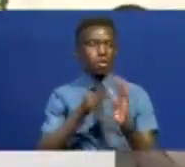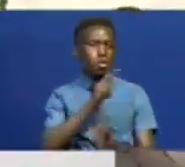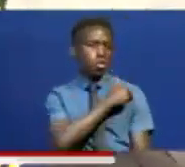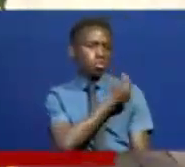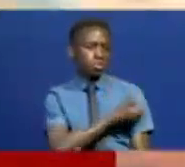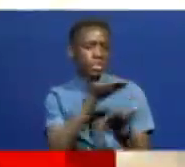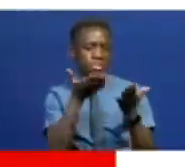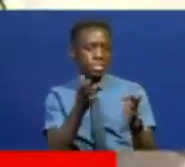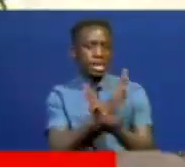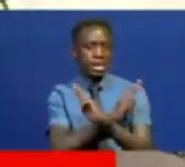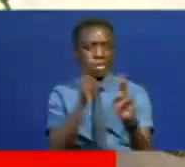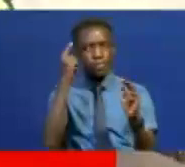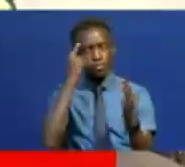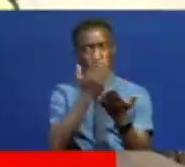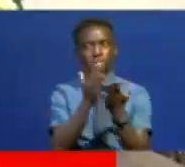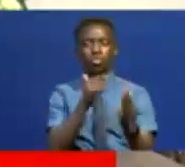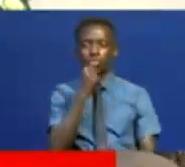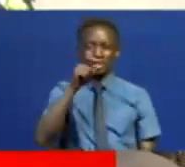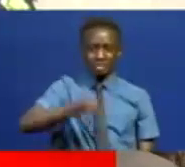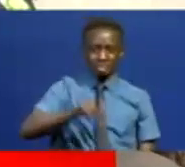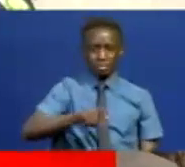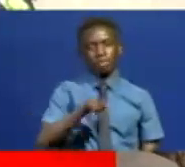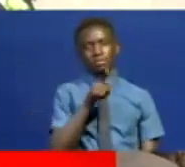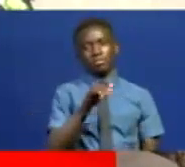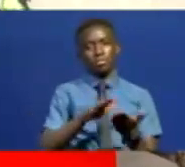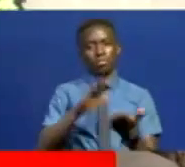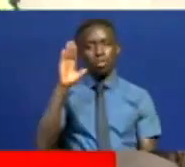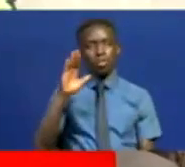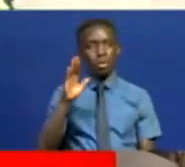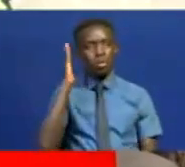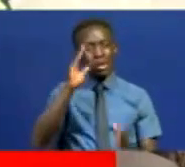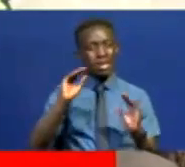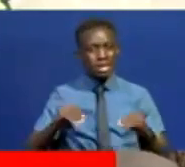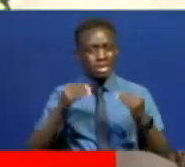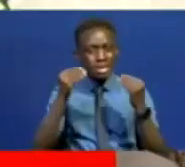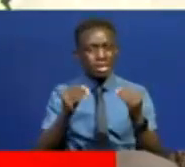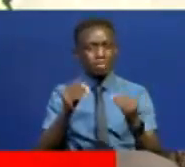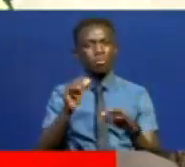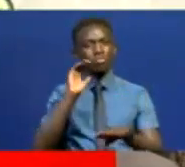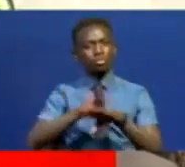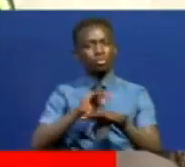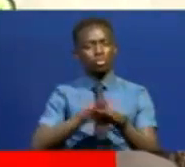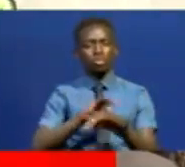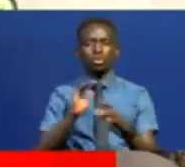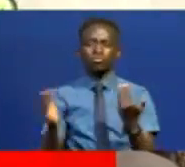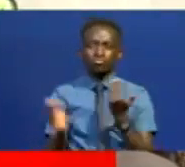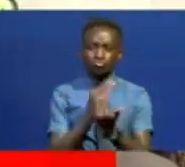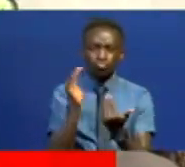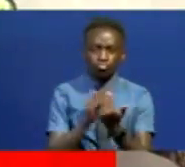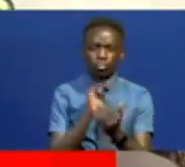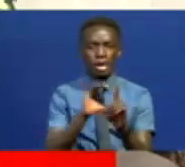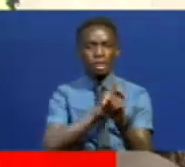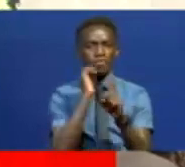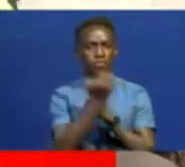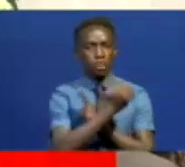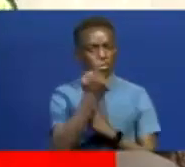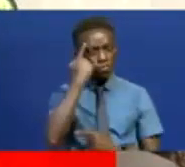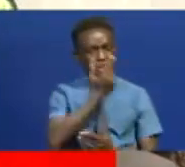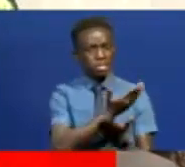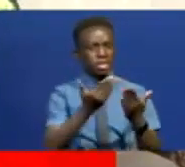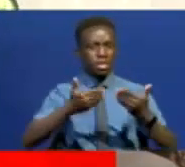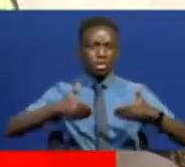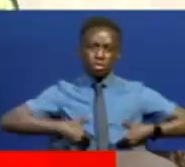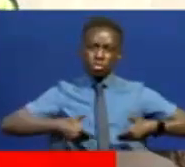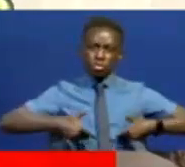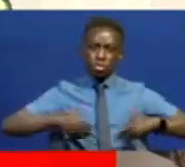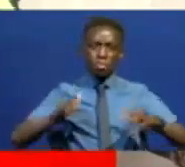most. It will provide a nurturing environment for these young mothers to continue their education